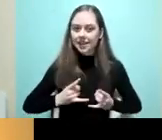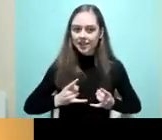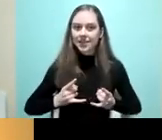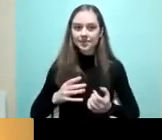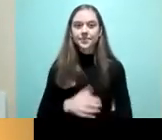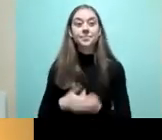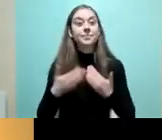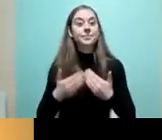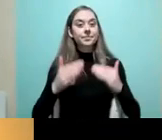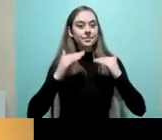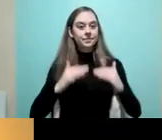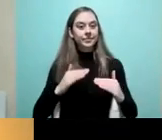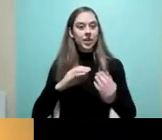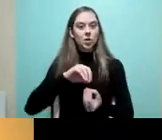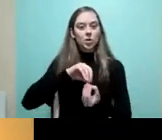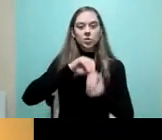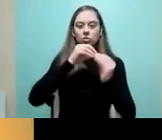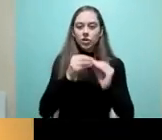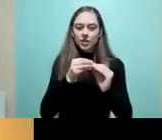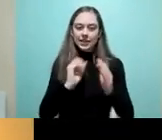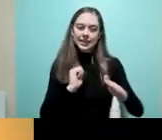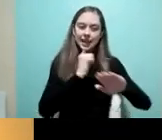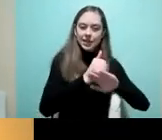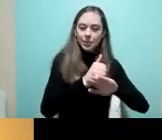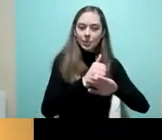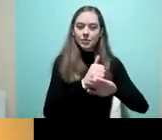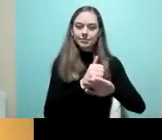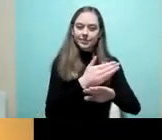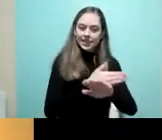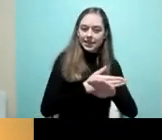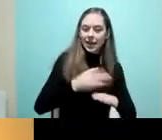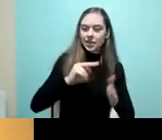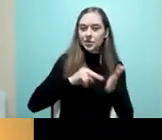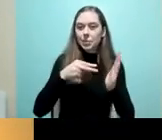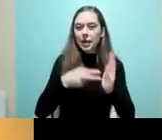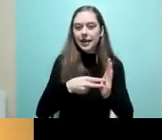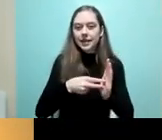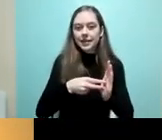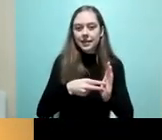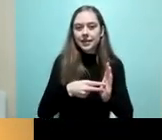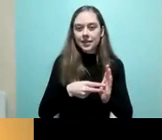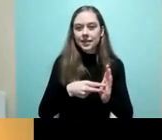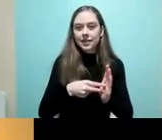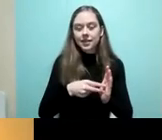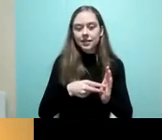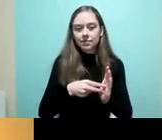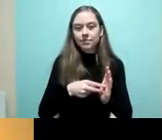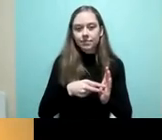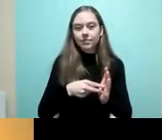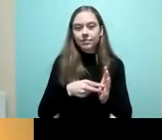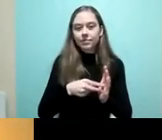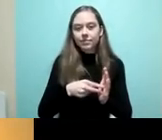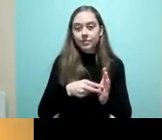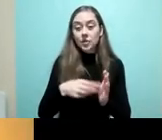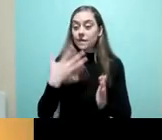a plan. That's step two. So, constructing a plan, you know, for the last